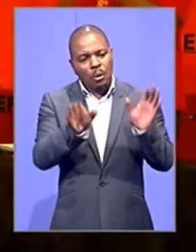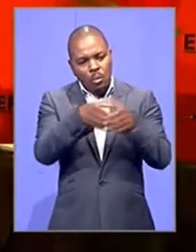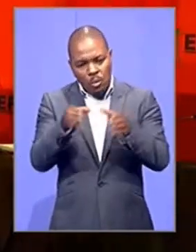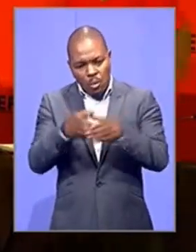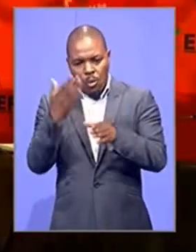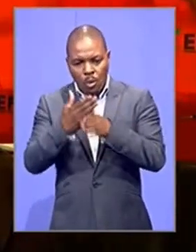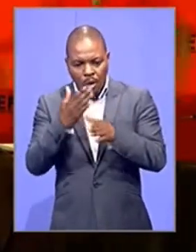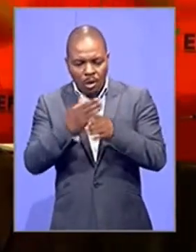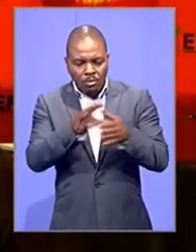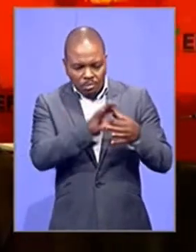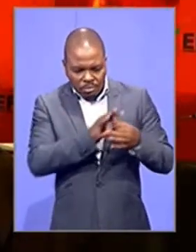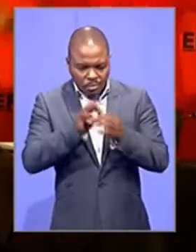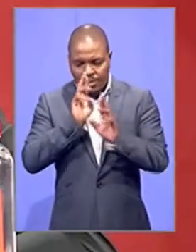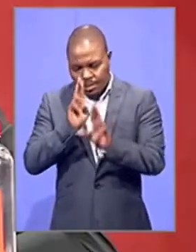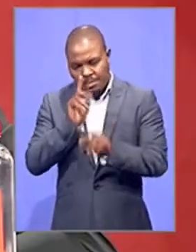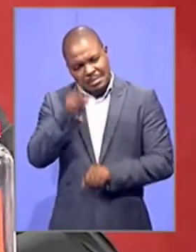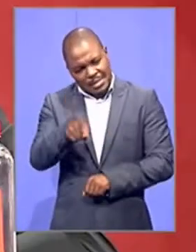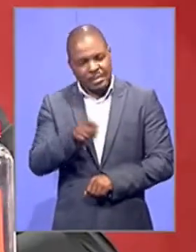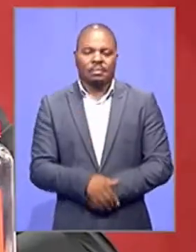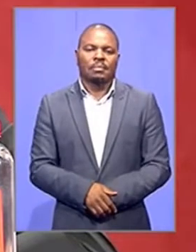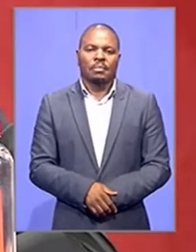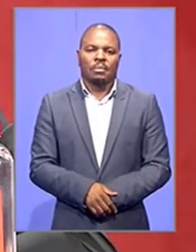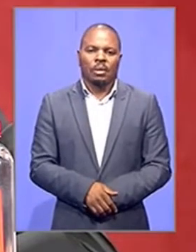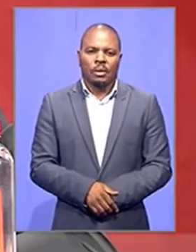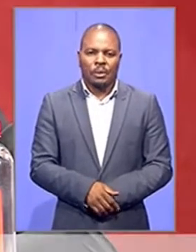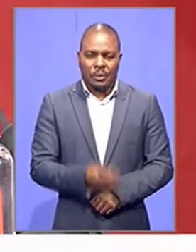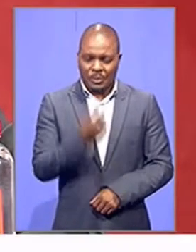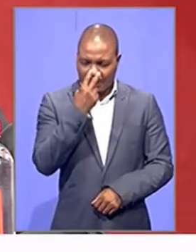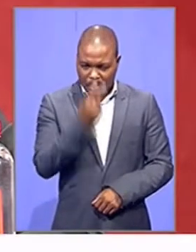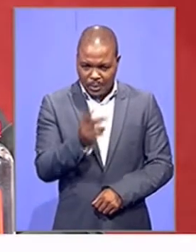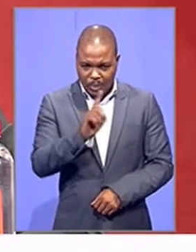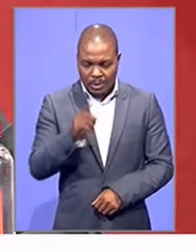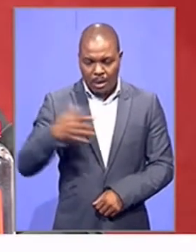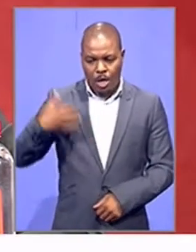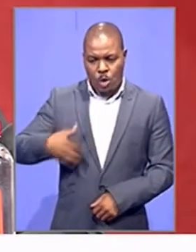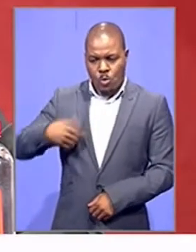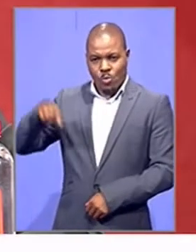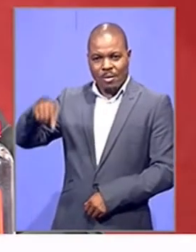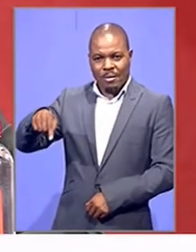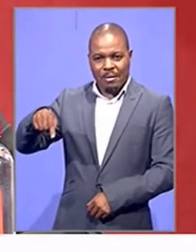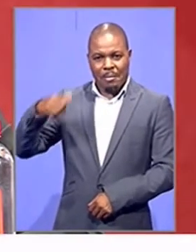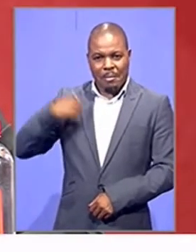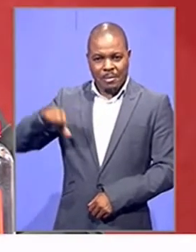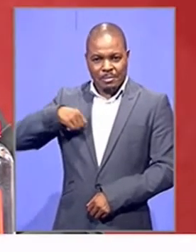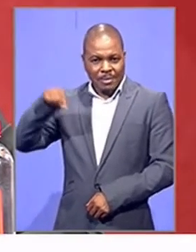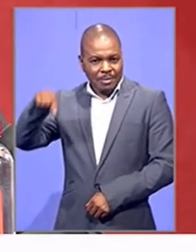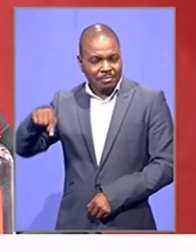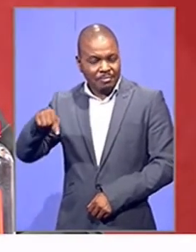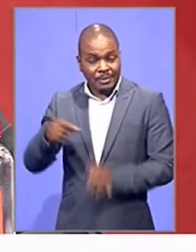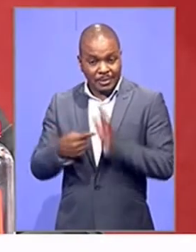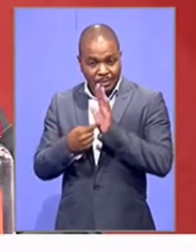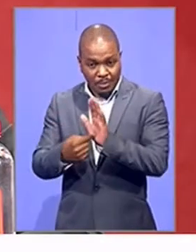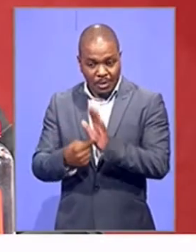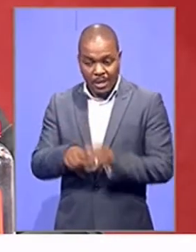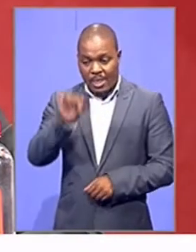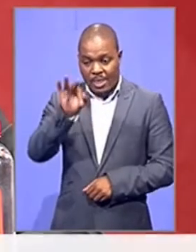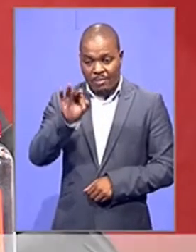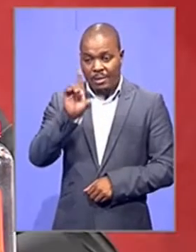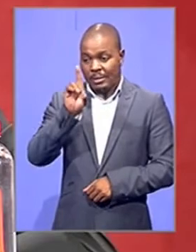ho sebedisana ka tlhompho. Let's look at the Ekurhuleni, for instance. If the DA keeps